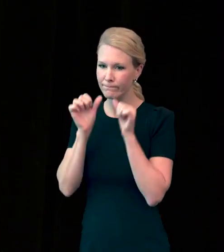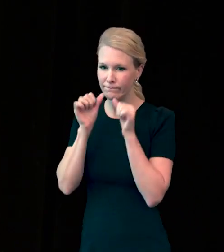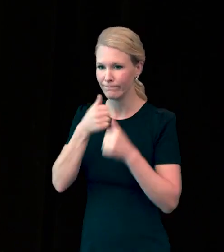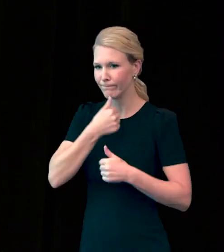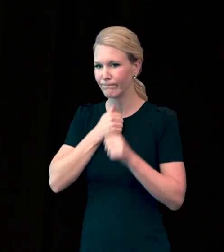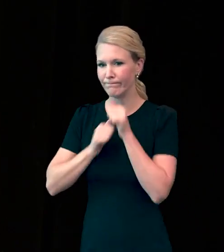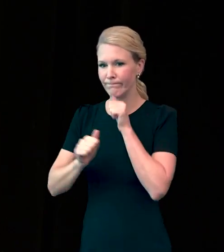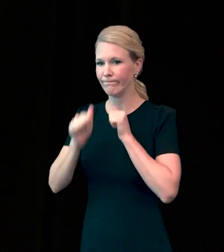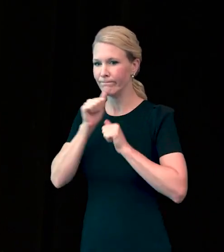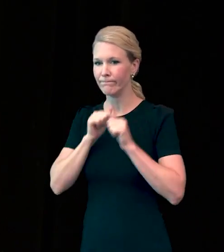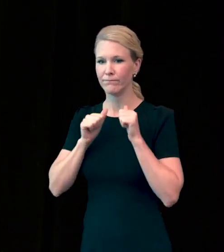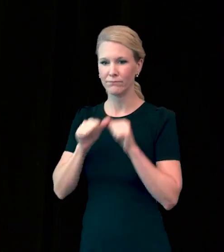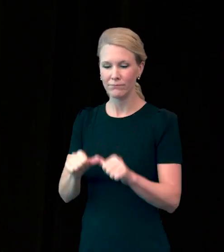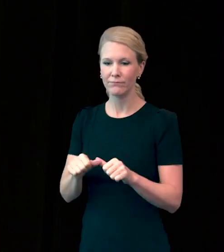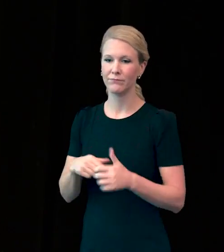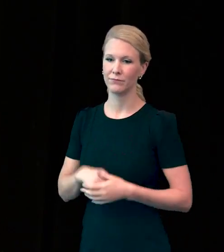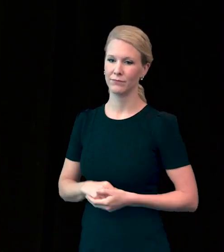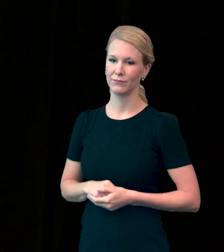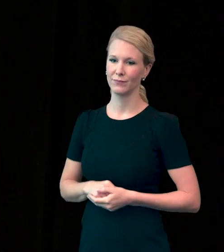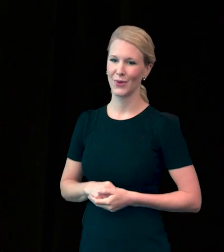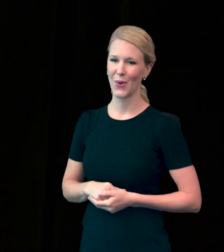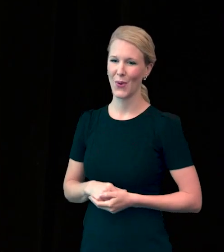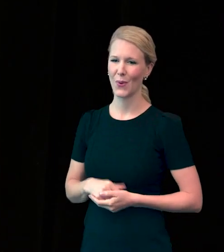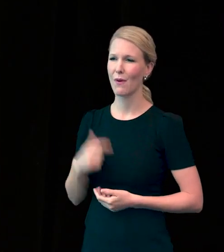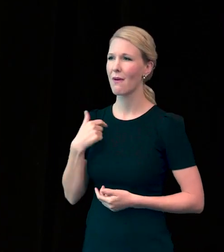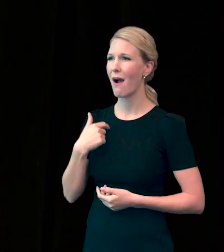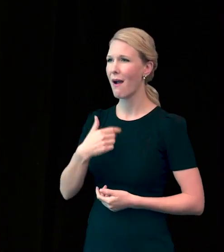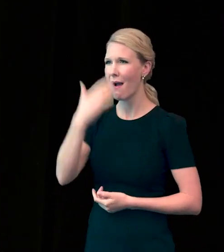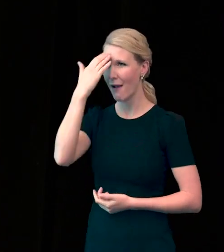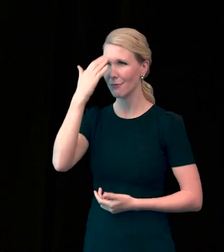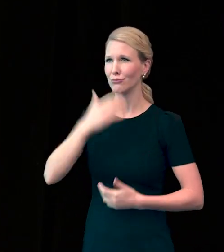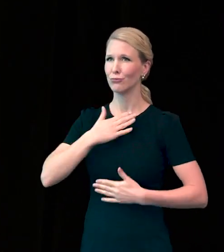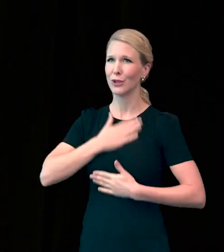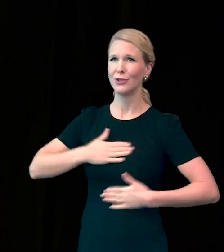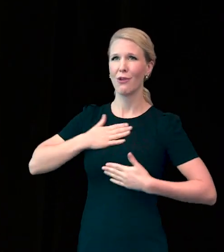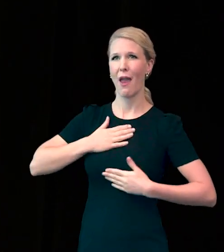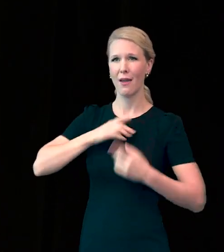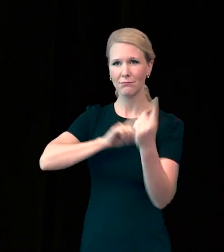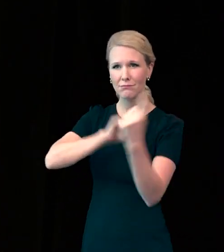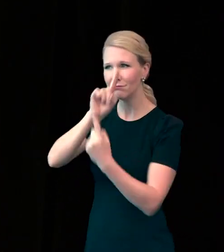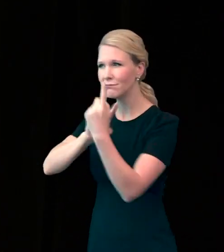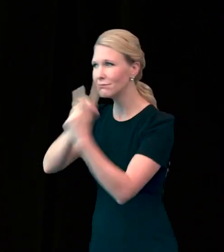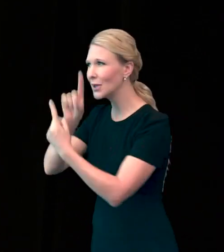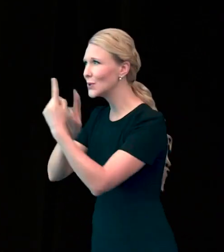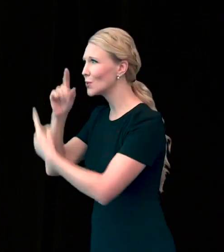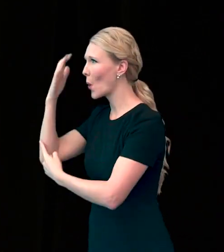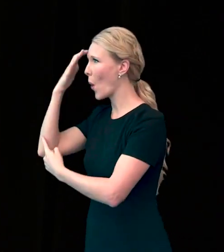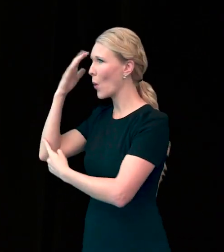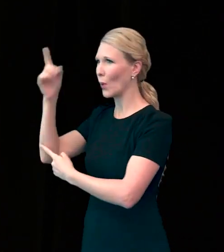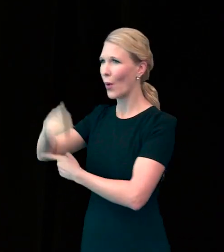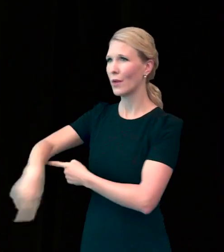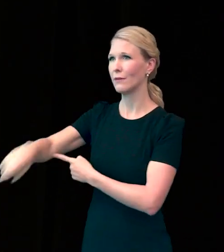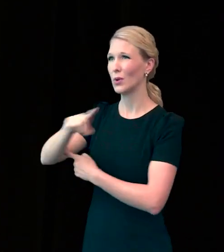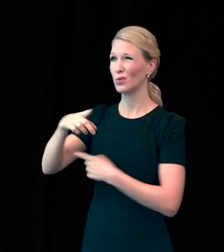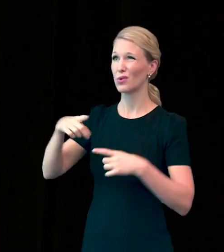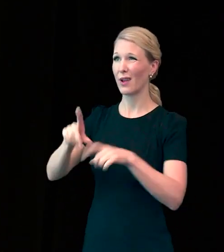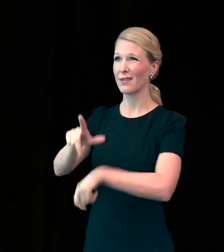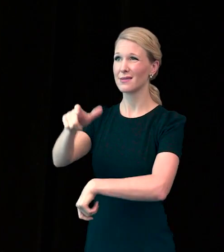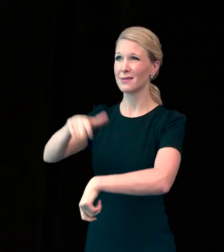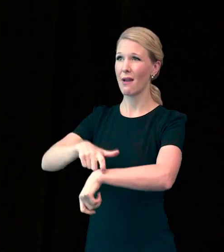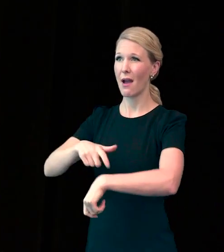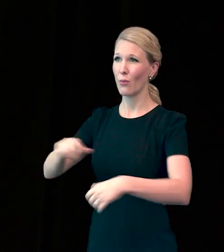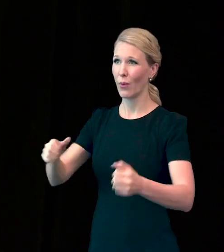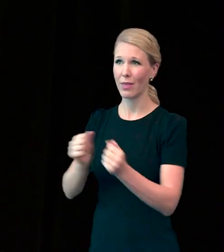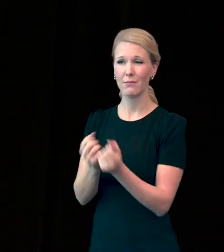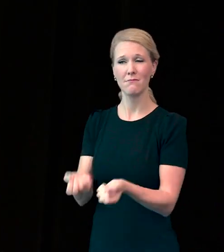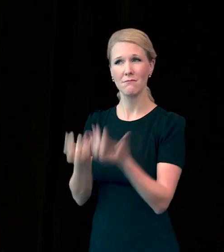come to know and appreciate our tight-knit and supportive Coug community, even in the face of challenges unlike anything